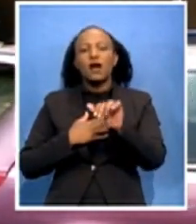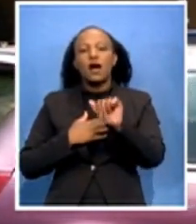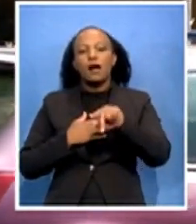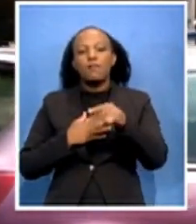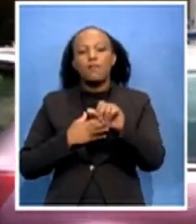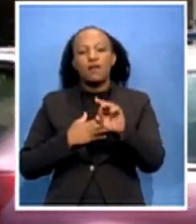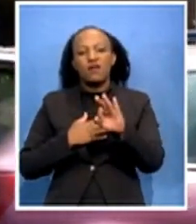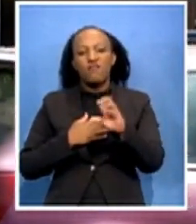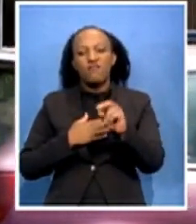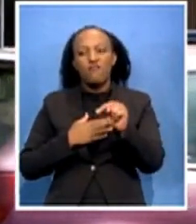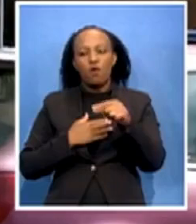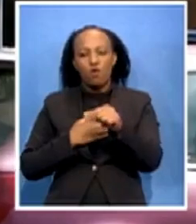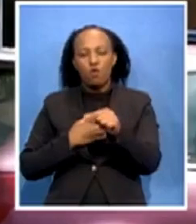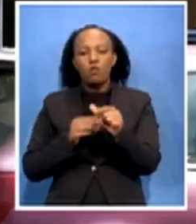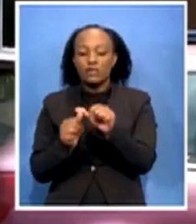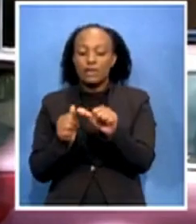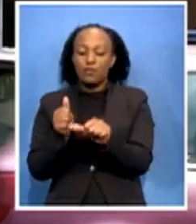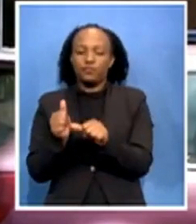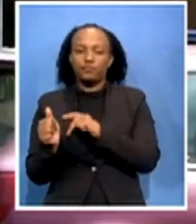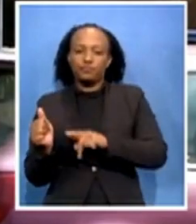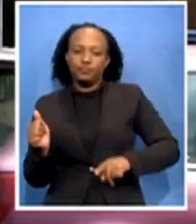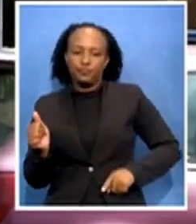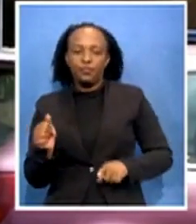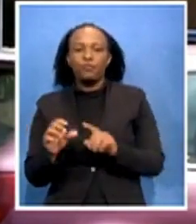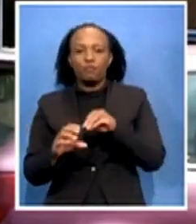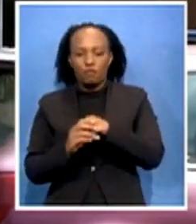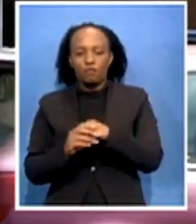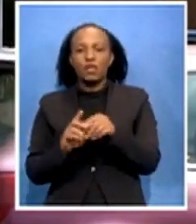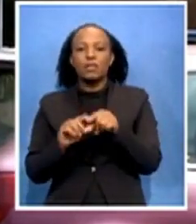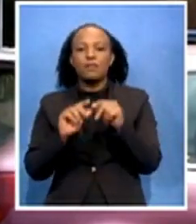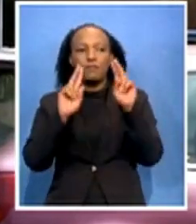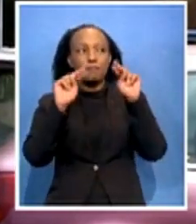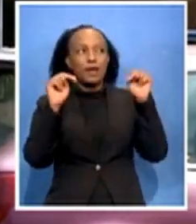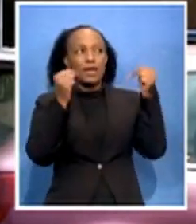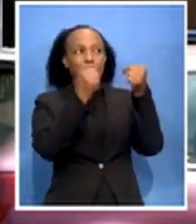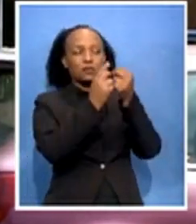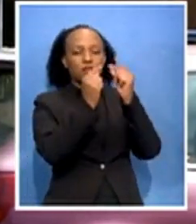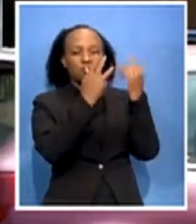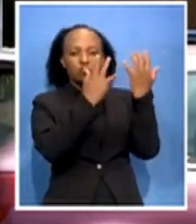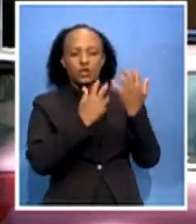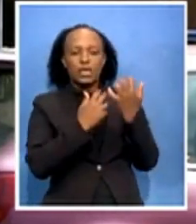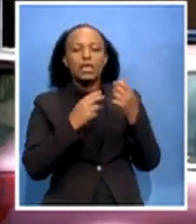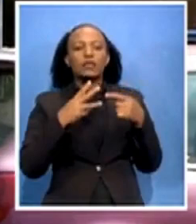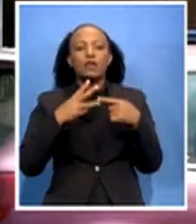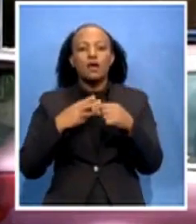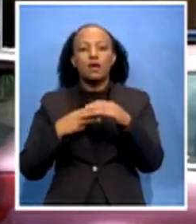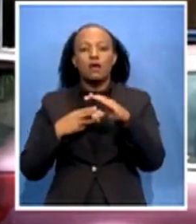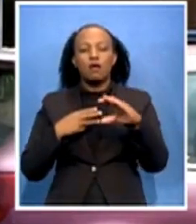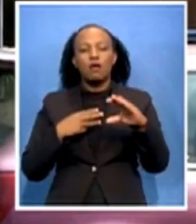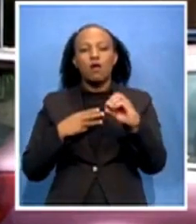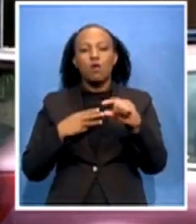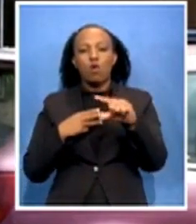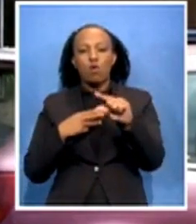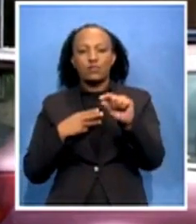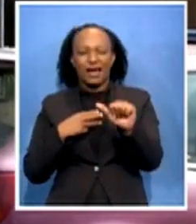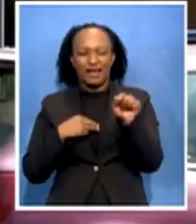and and Treasury and COPTA, but I'm afraid some of the councillors were sitting in the